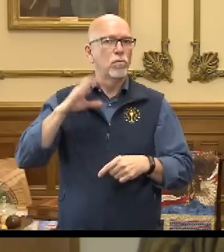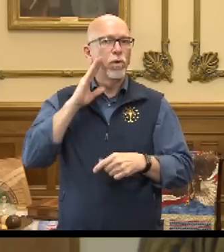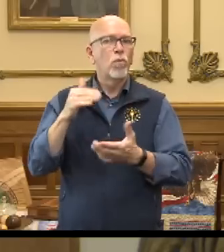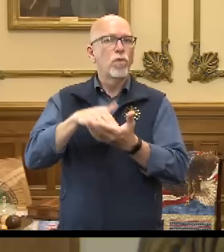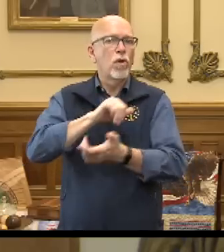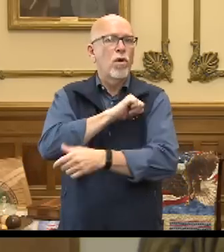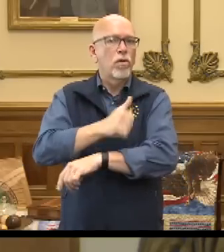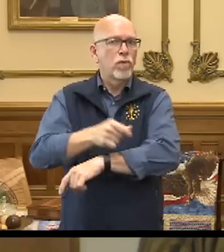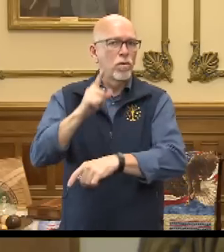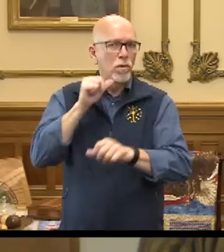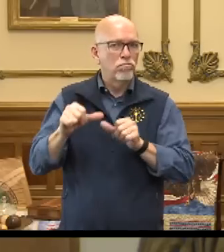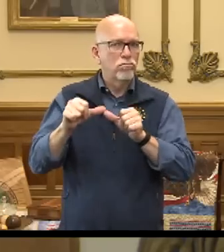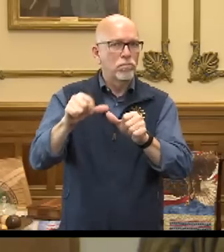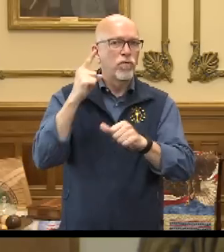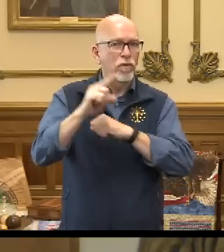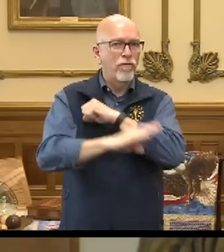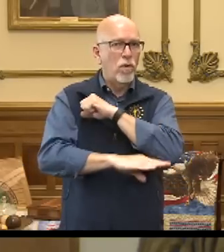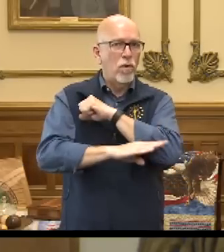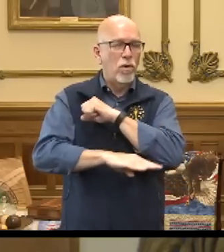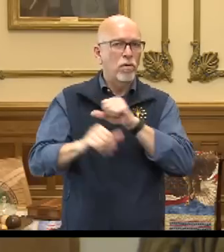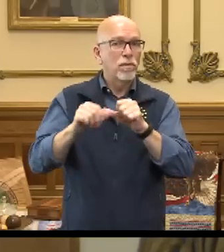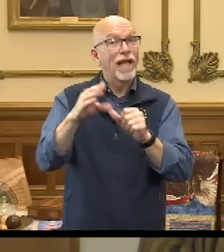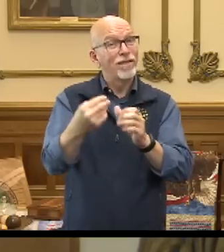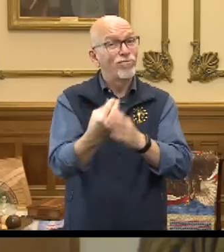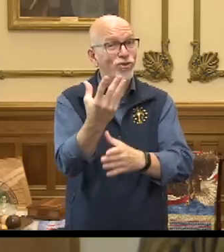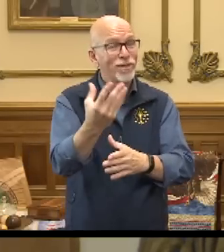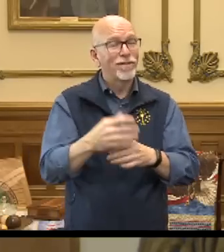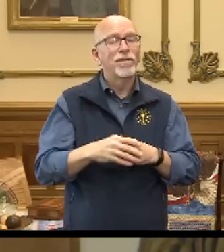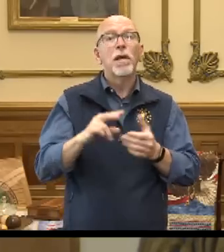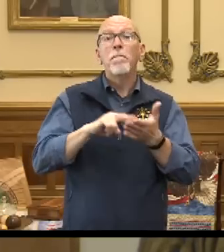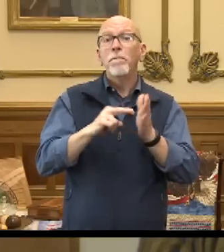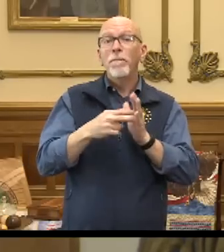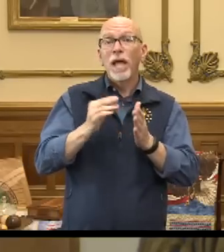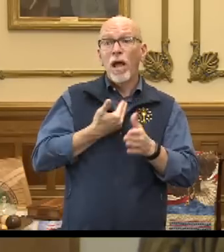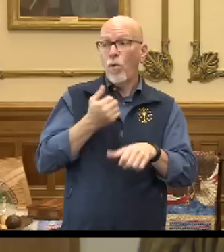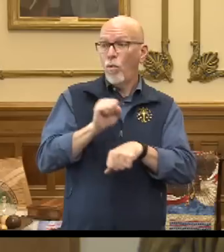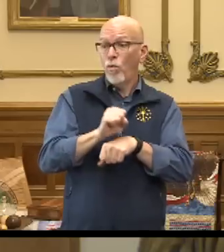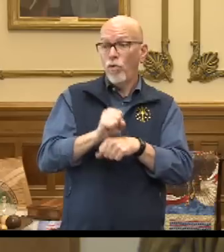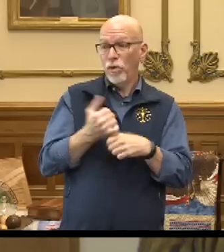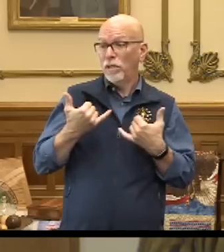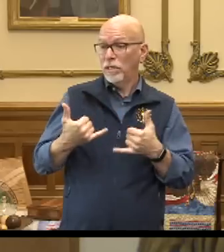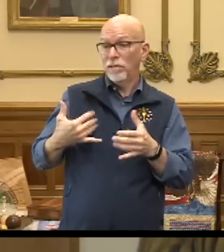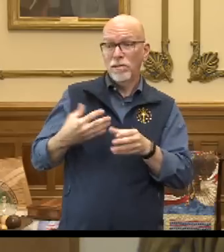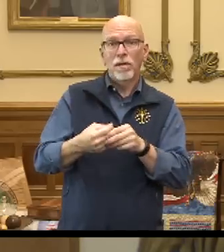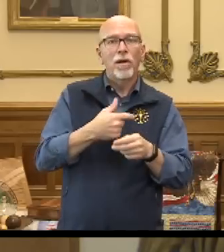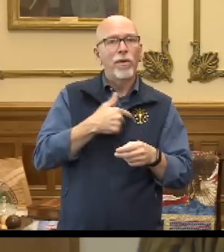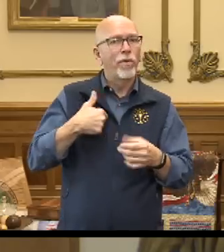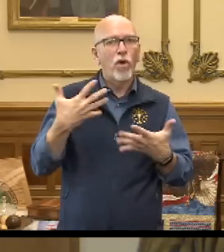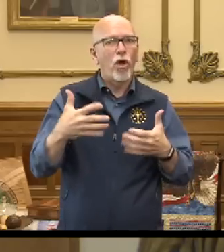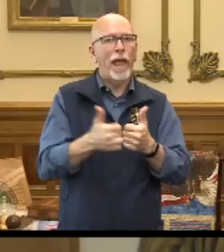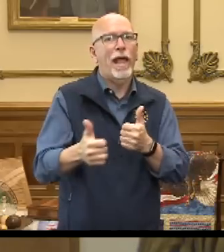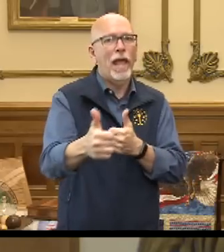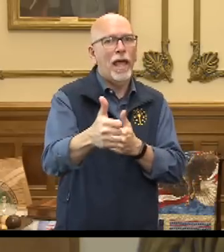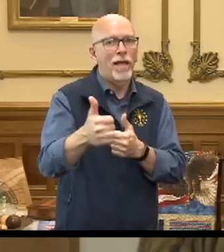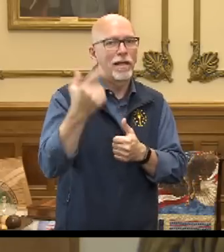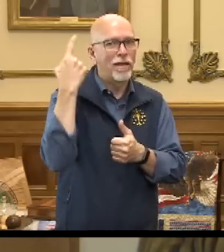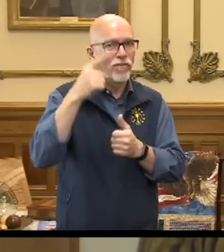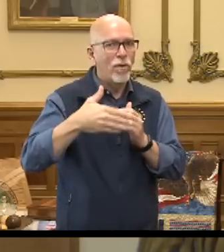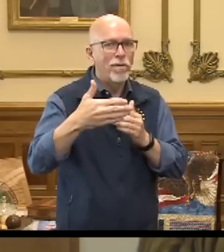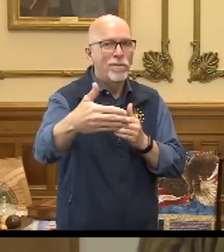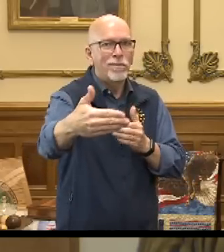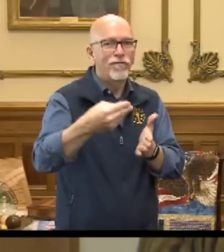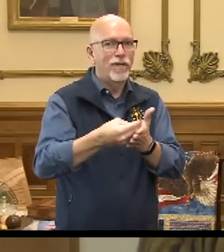this program to continue for the fall and spring, meaning our work here puts us many steps ahead for future rounds of